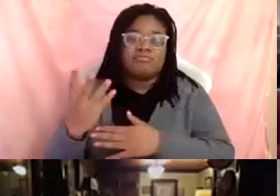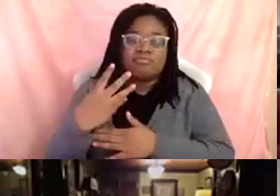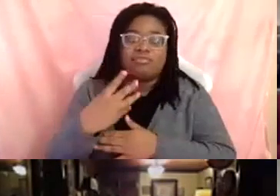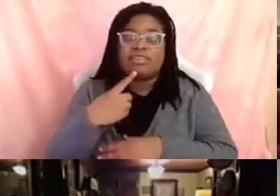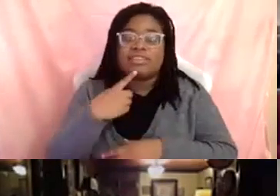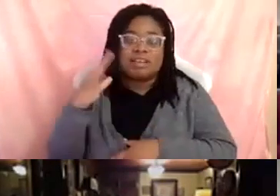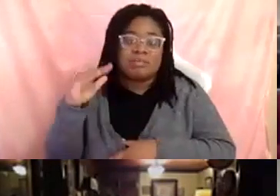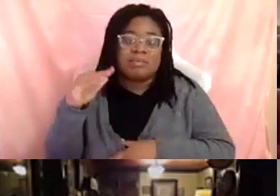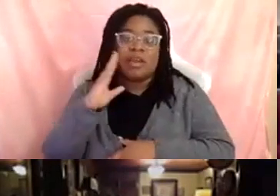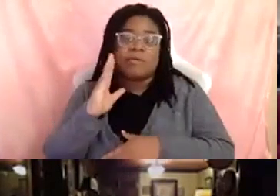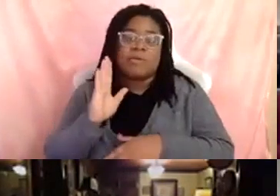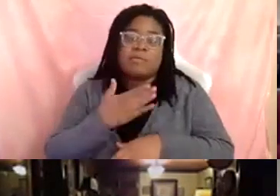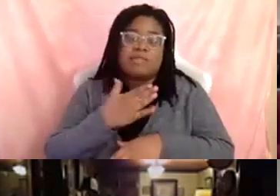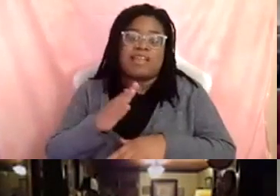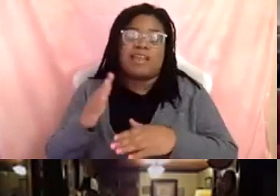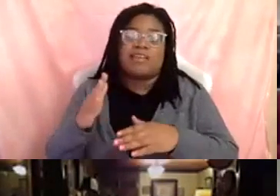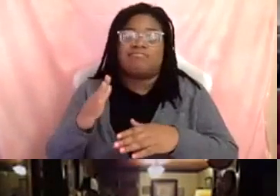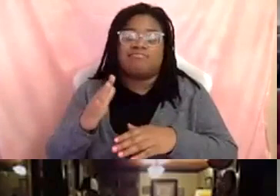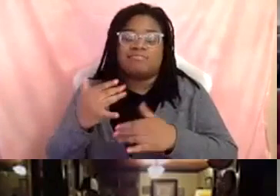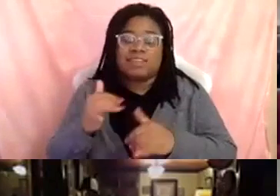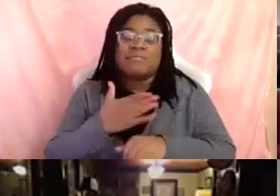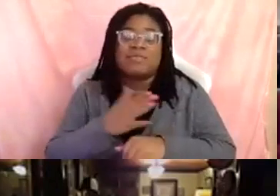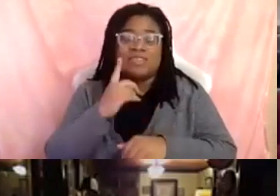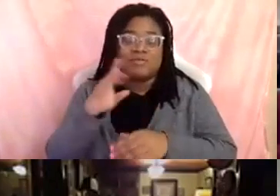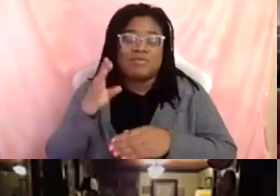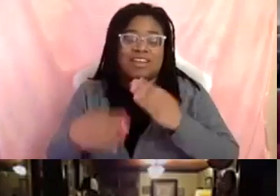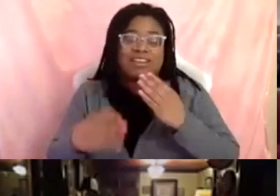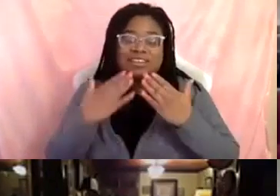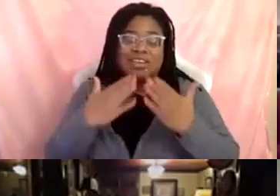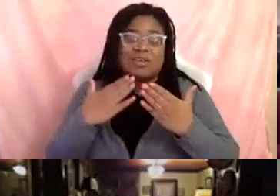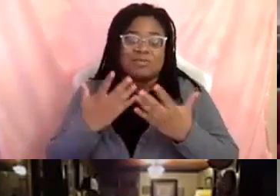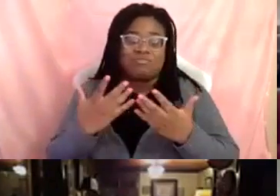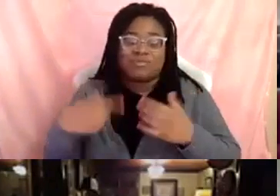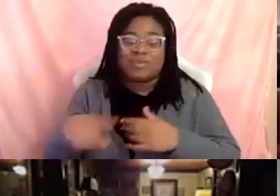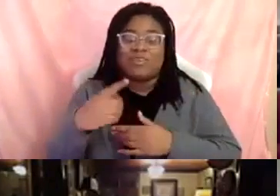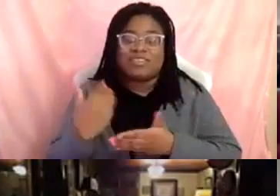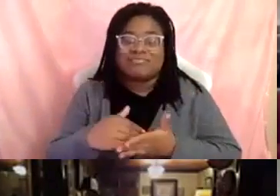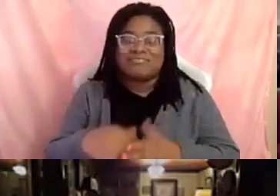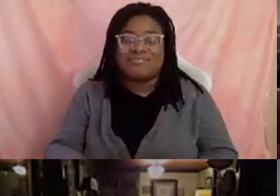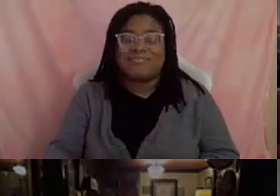we'll play some music to close us out. So thank you all once again. Such a pleasure to be with you.